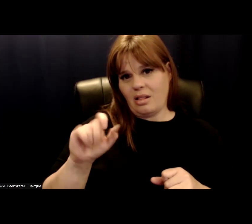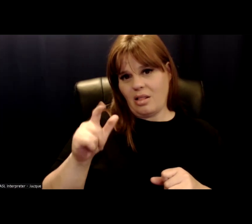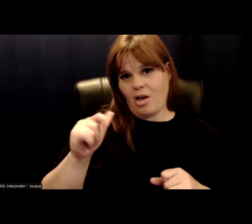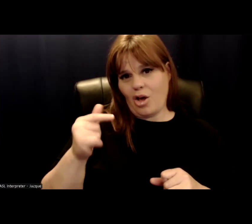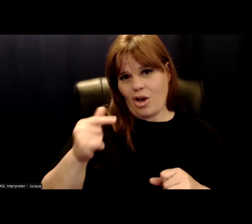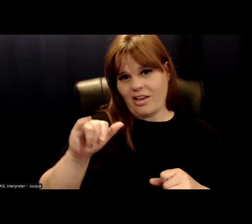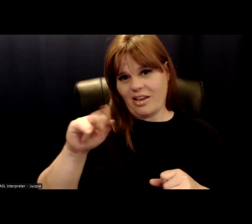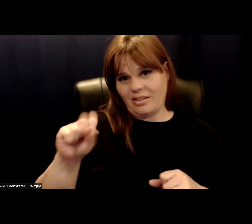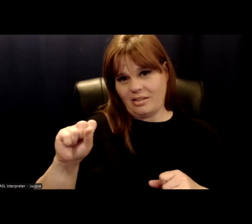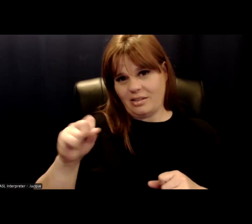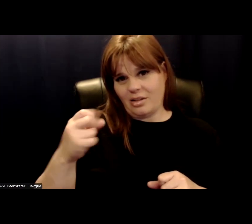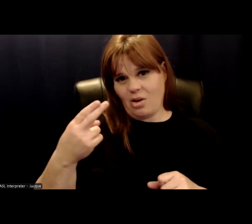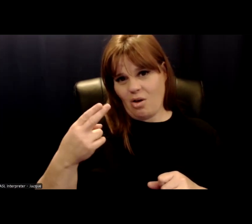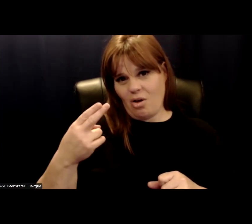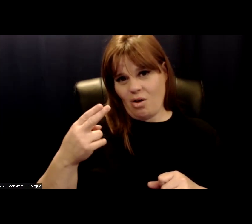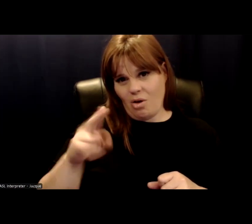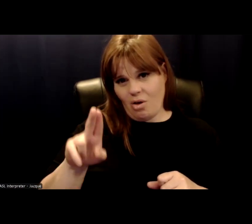Stolen.